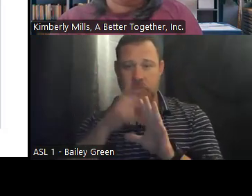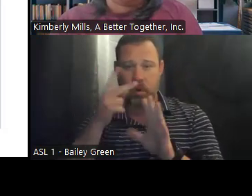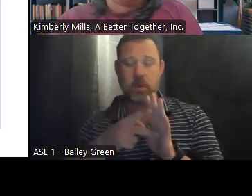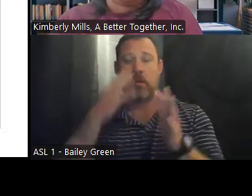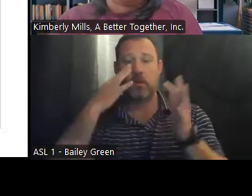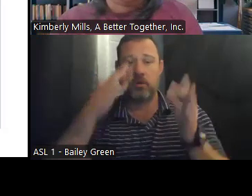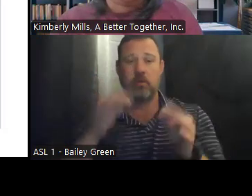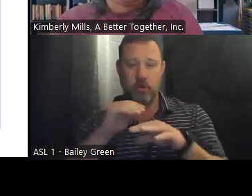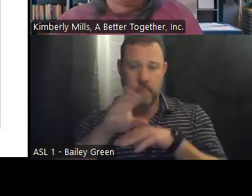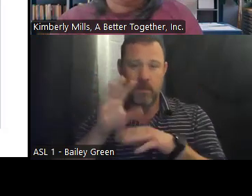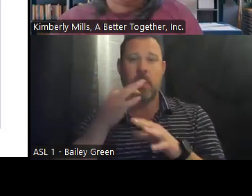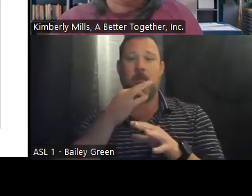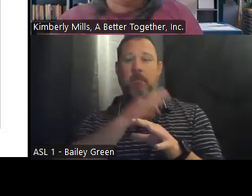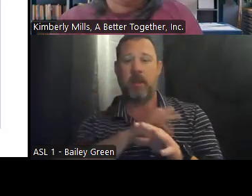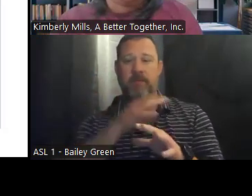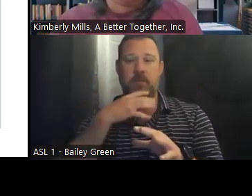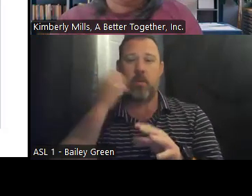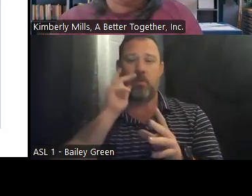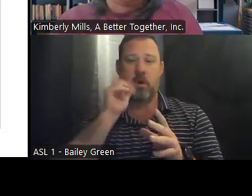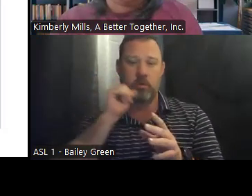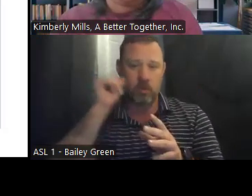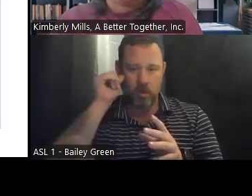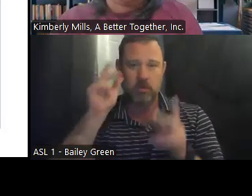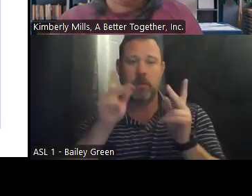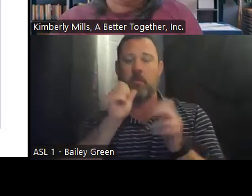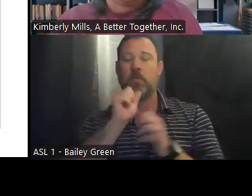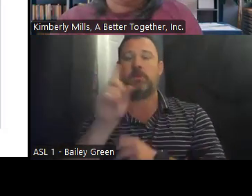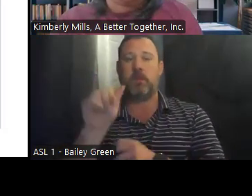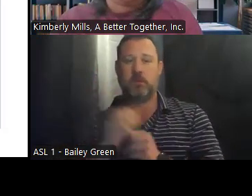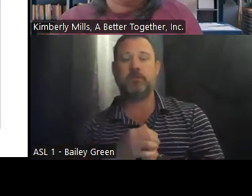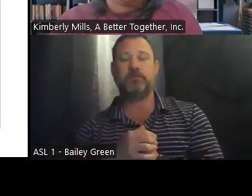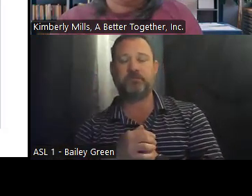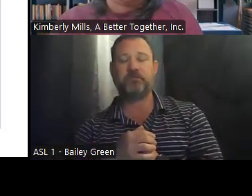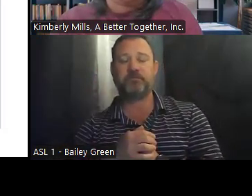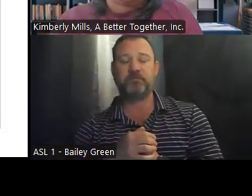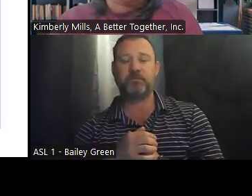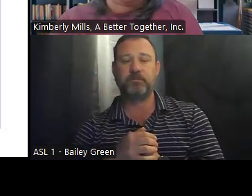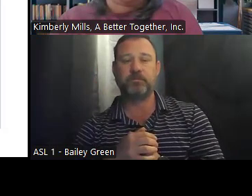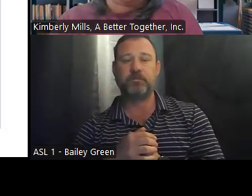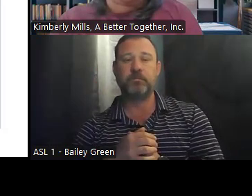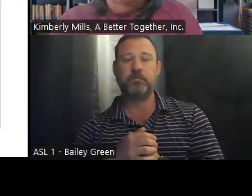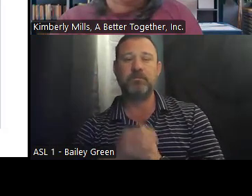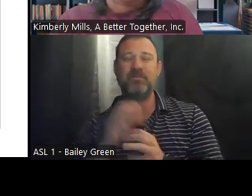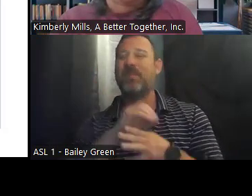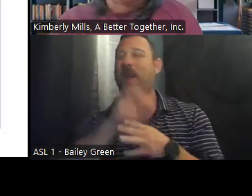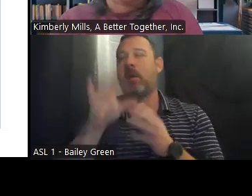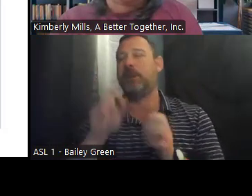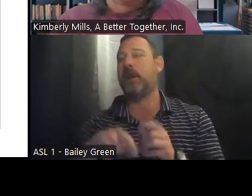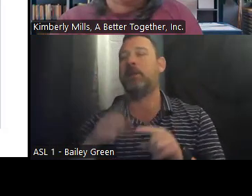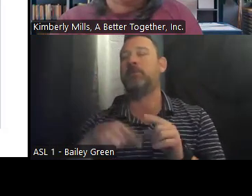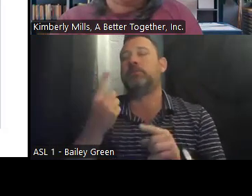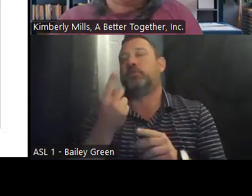determine the impact and benefits to older adults and people with disabilities. Again, outcomes cannot just be